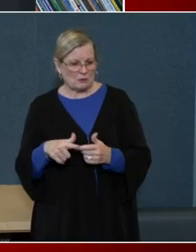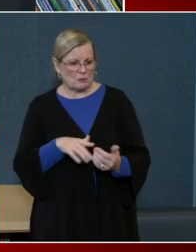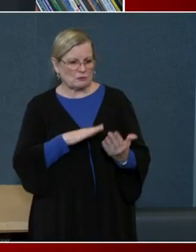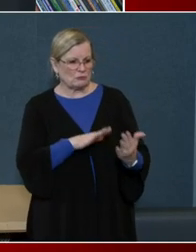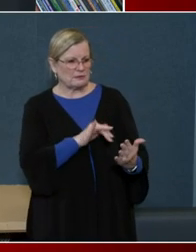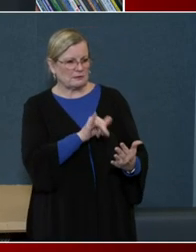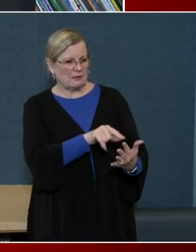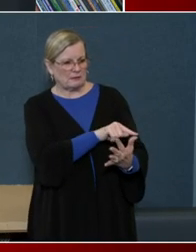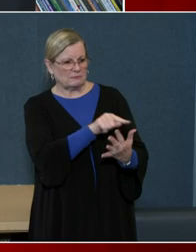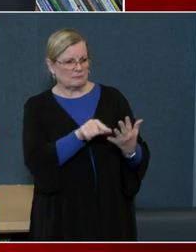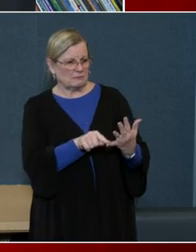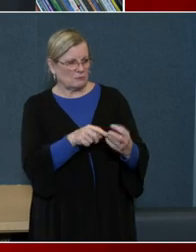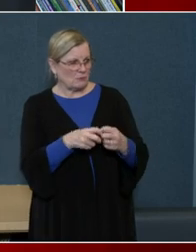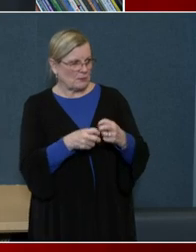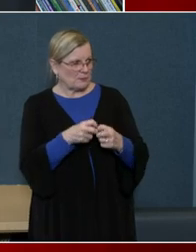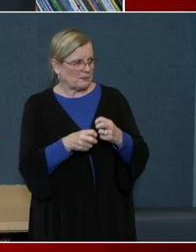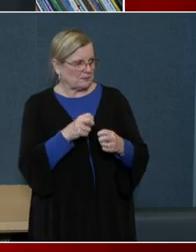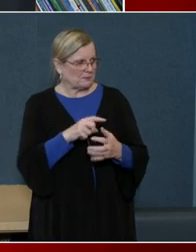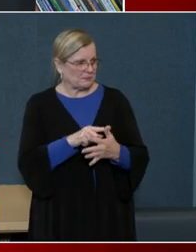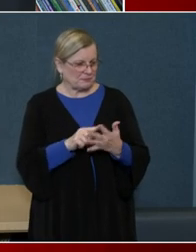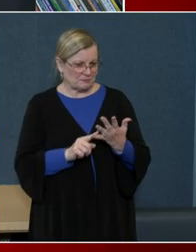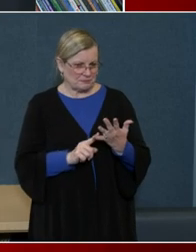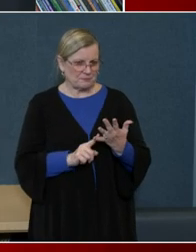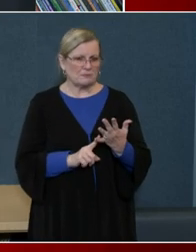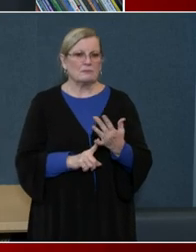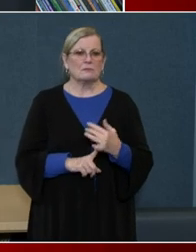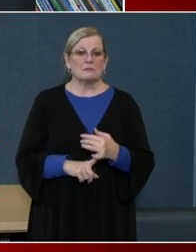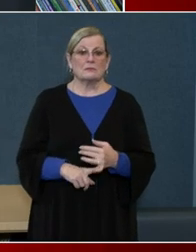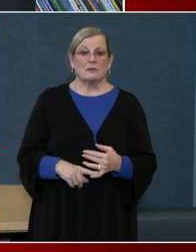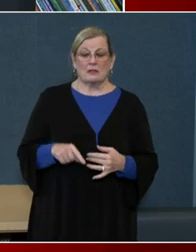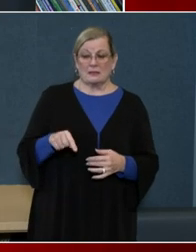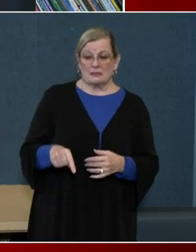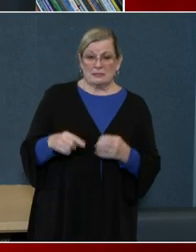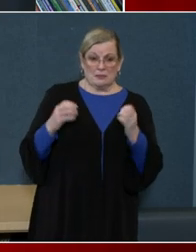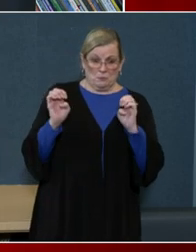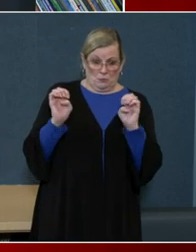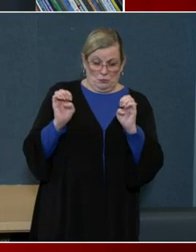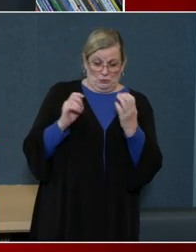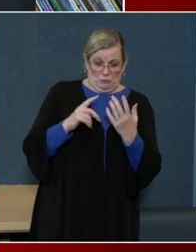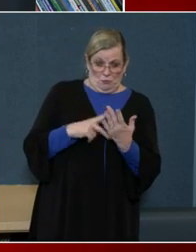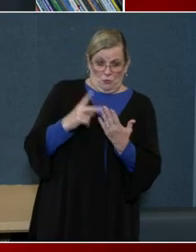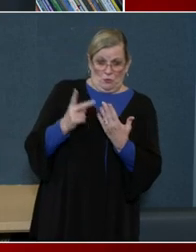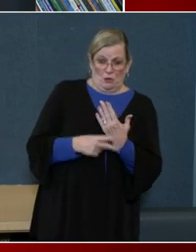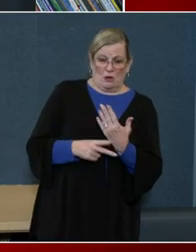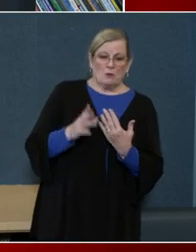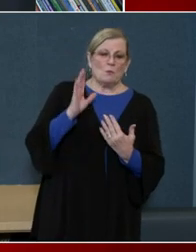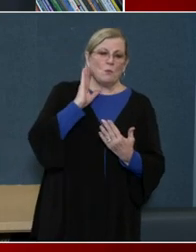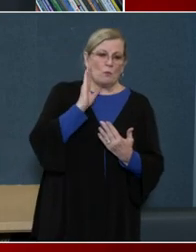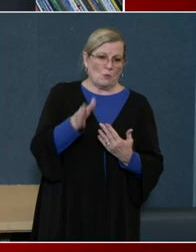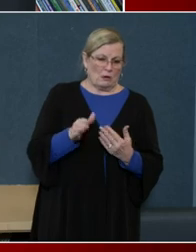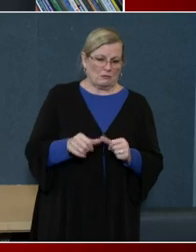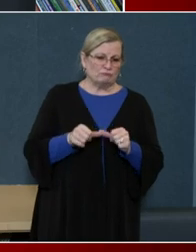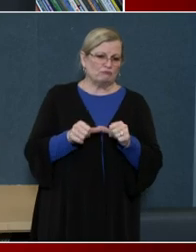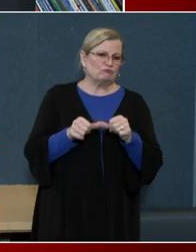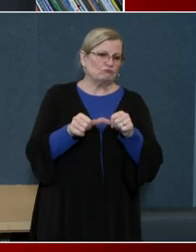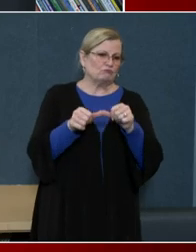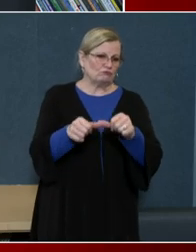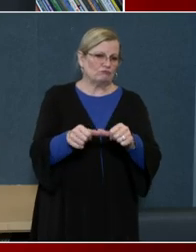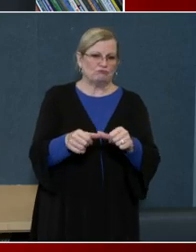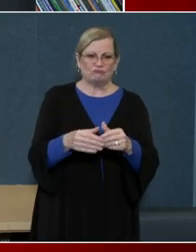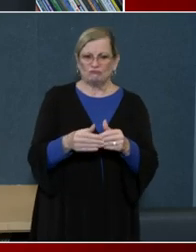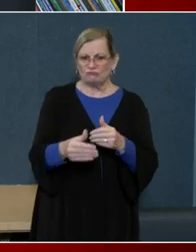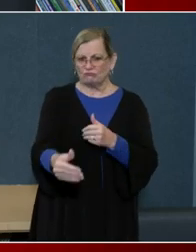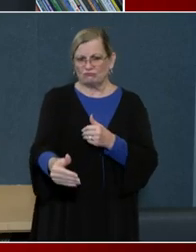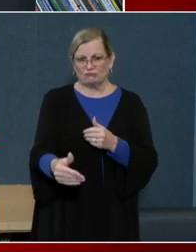this emergency not only continues a program in place, but gives authority for it to continue into the